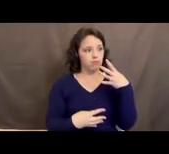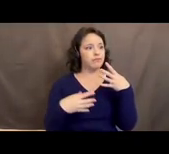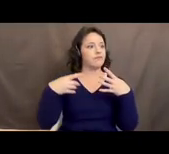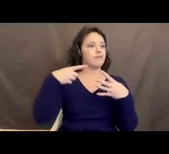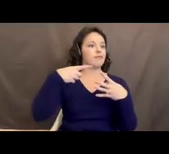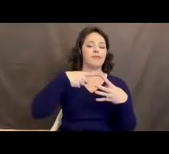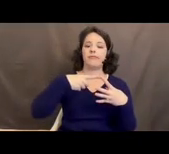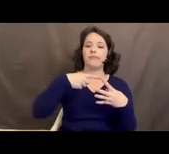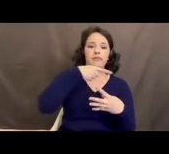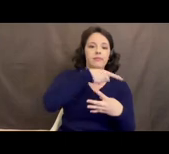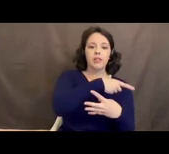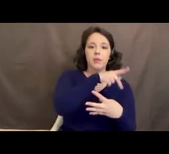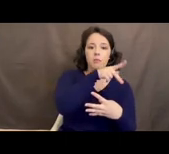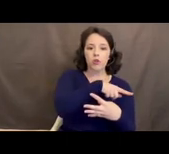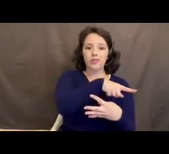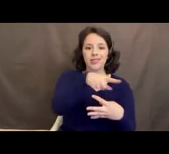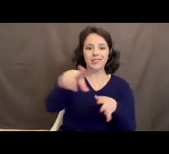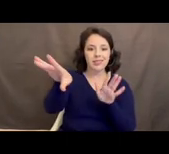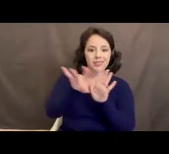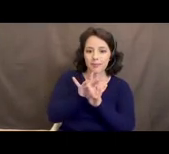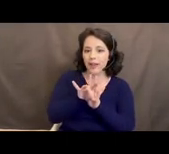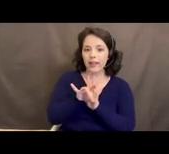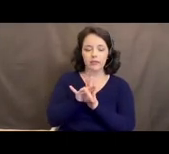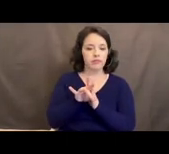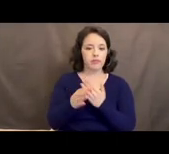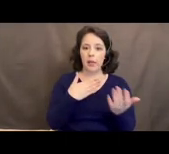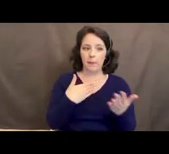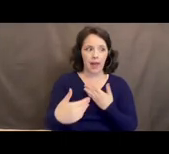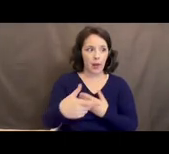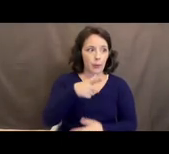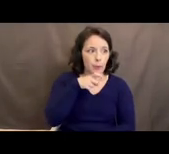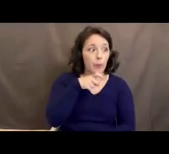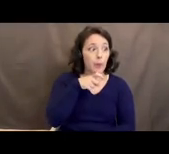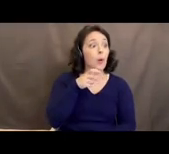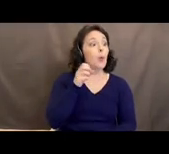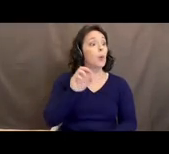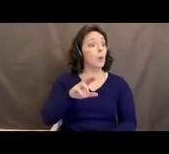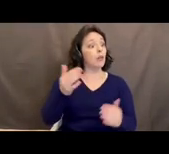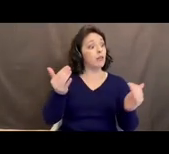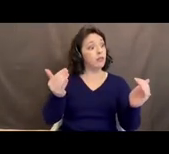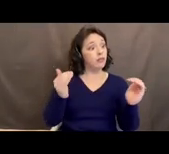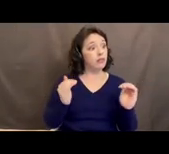a conservator, a legal guardian. Or